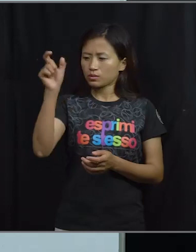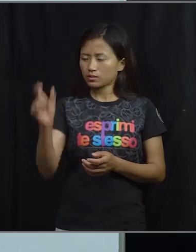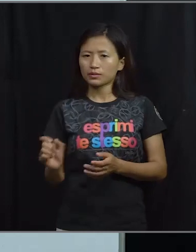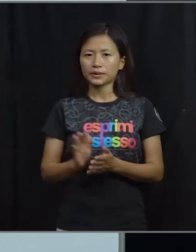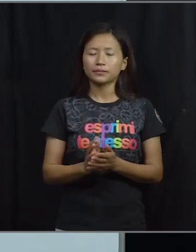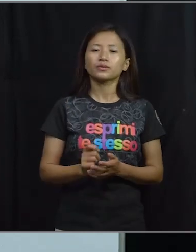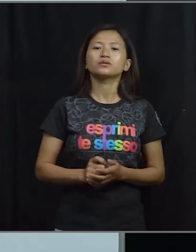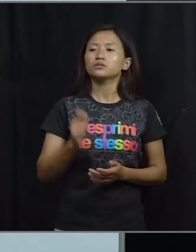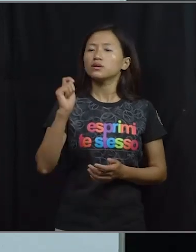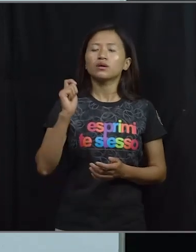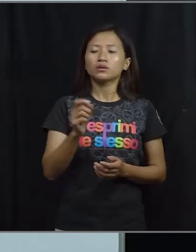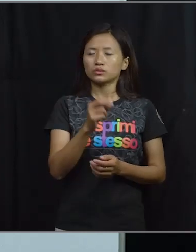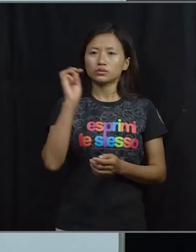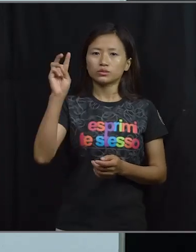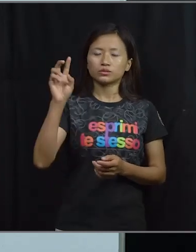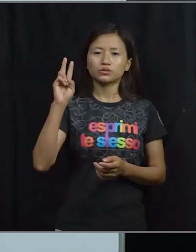the annual turnover is